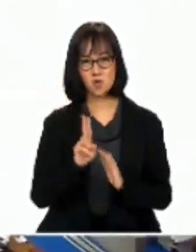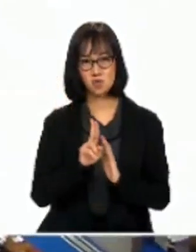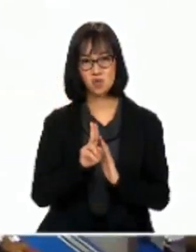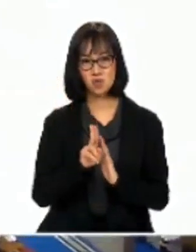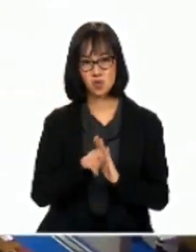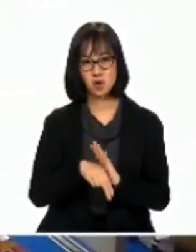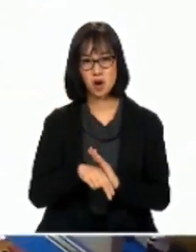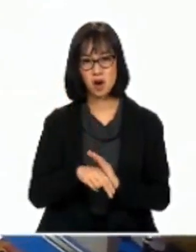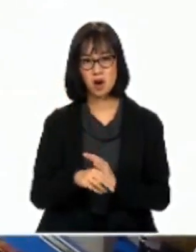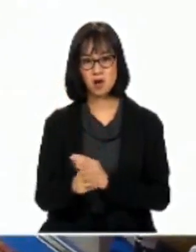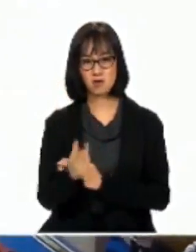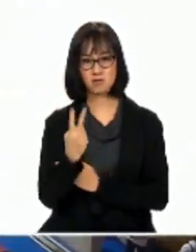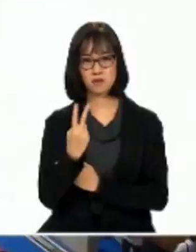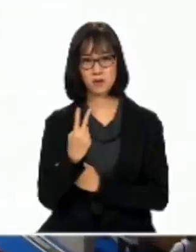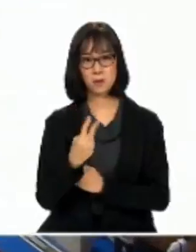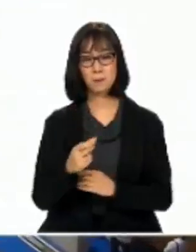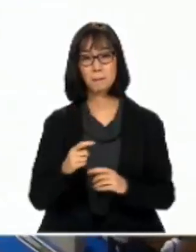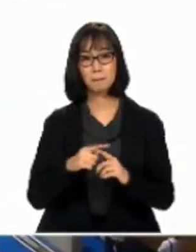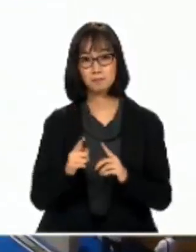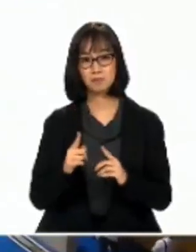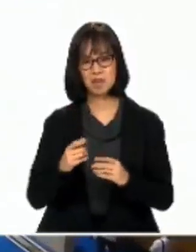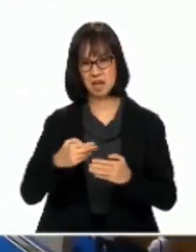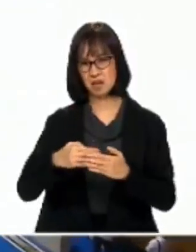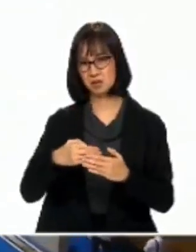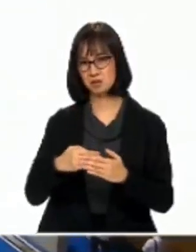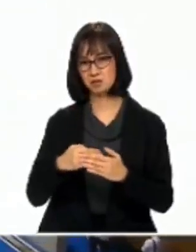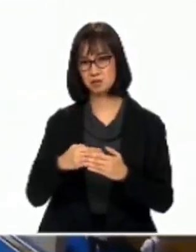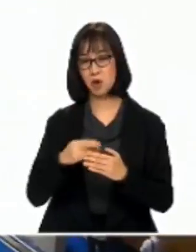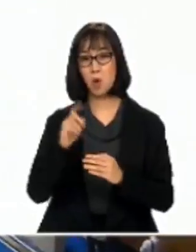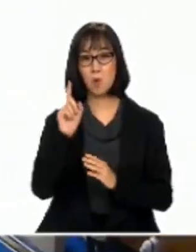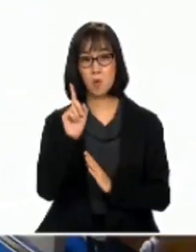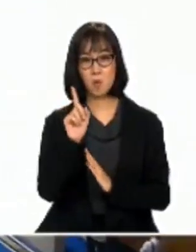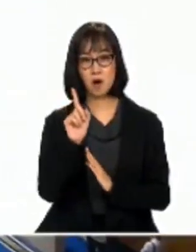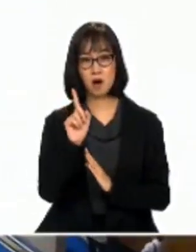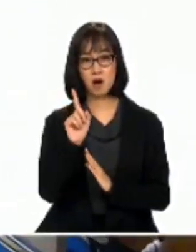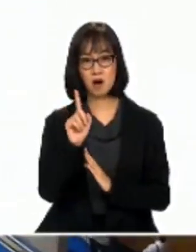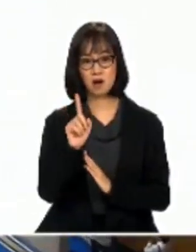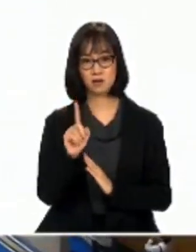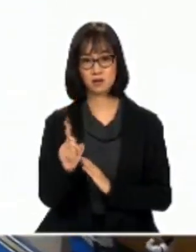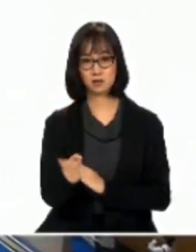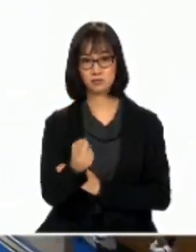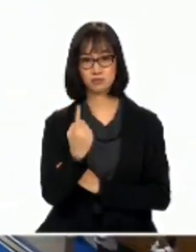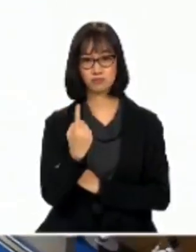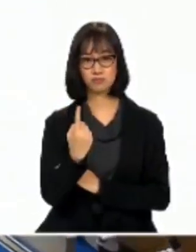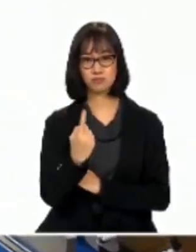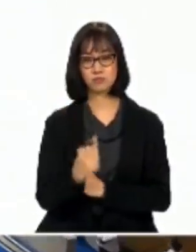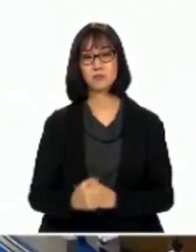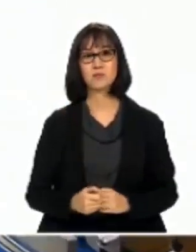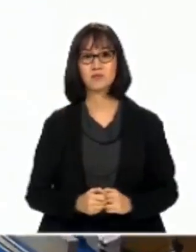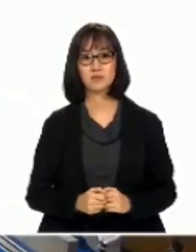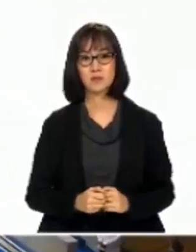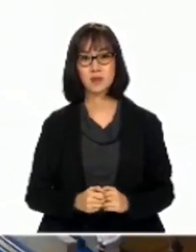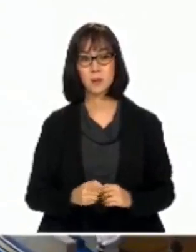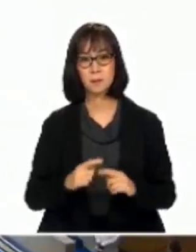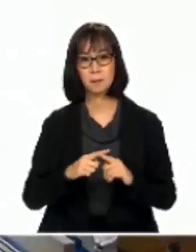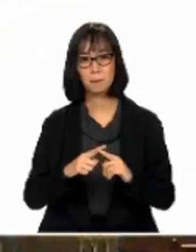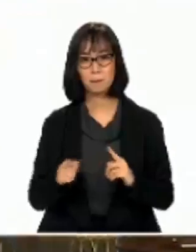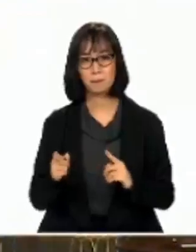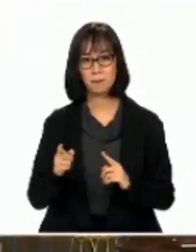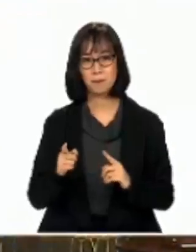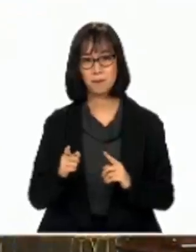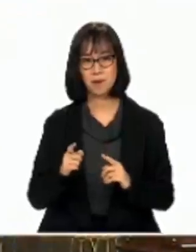to 1. When that boxing mayor there became